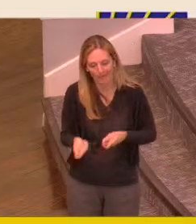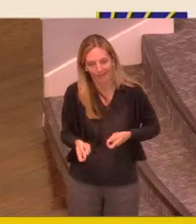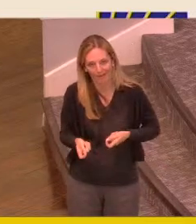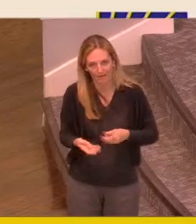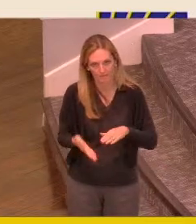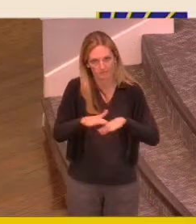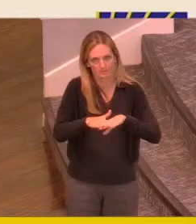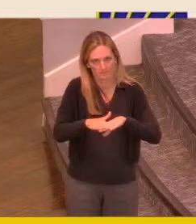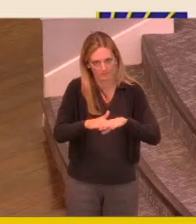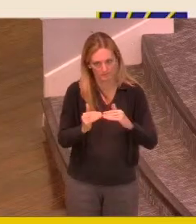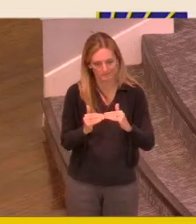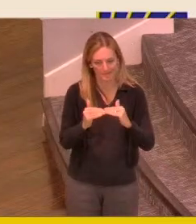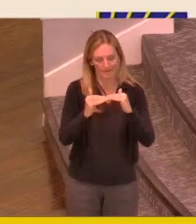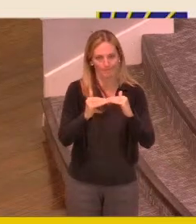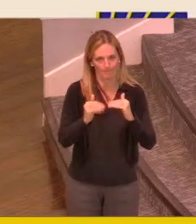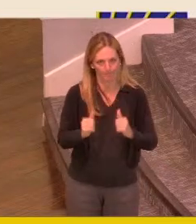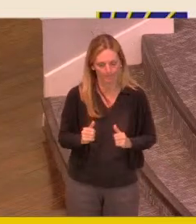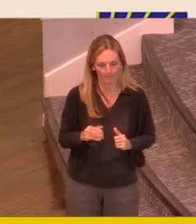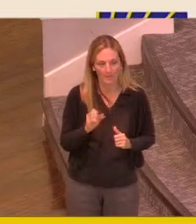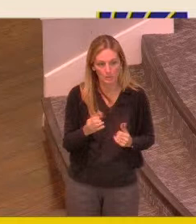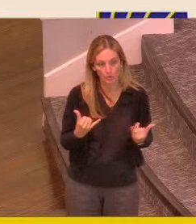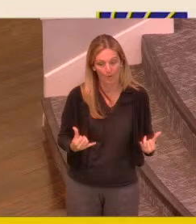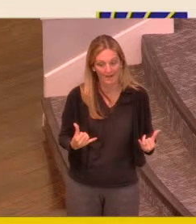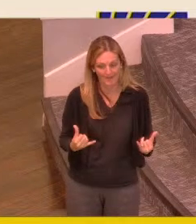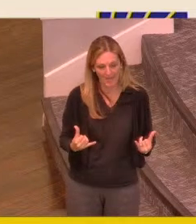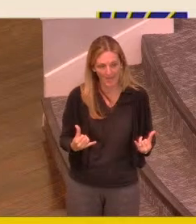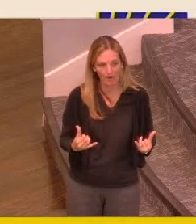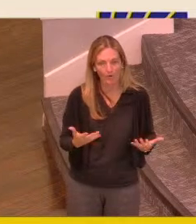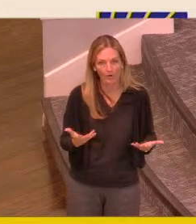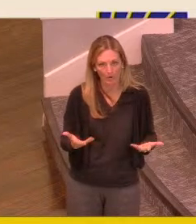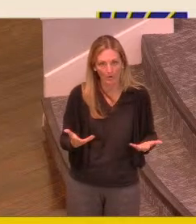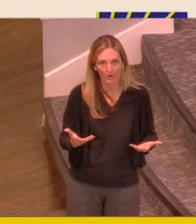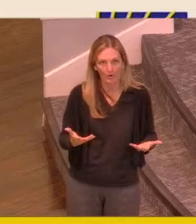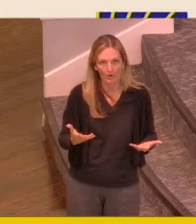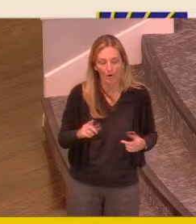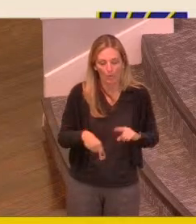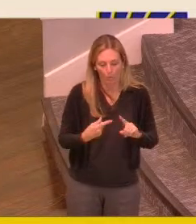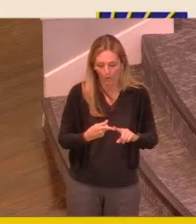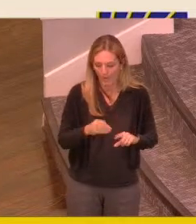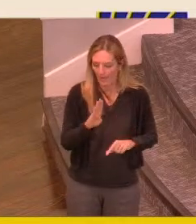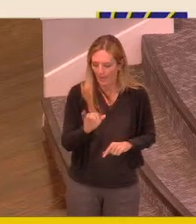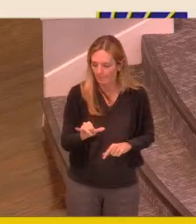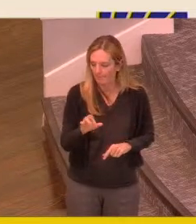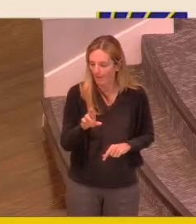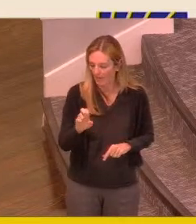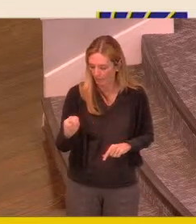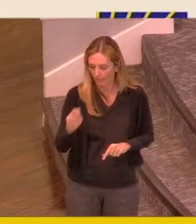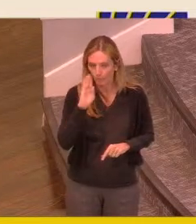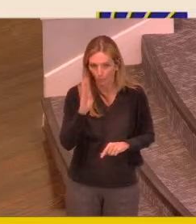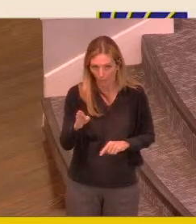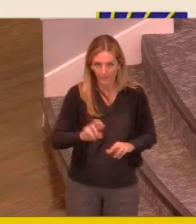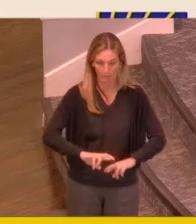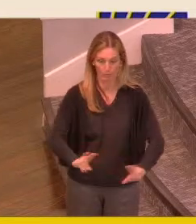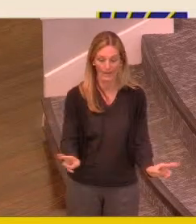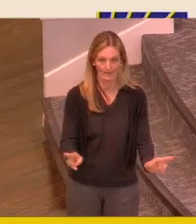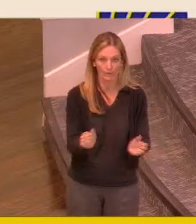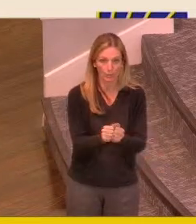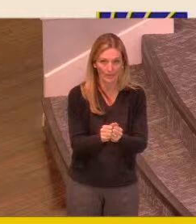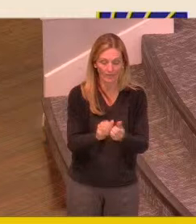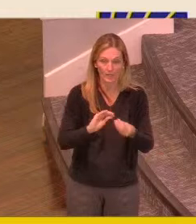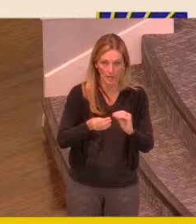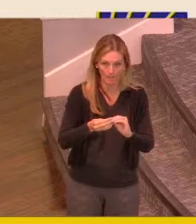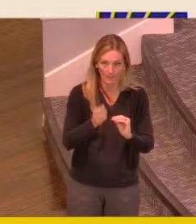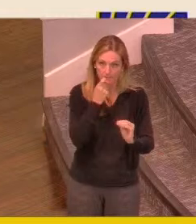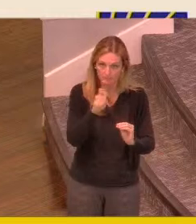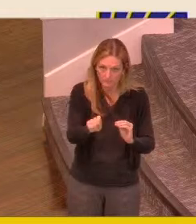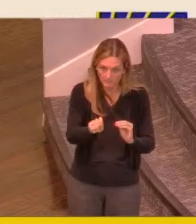So as we initially shared the budget timeline, Byron will be ready with numbers in April. And